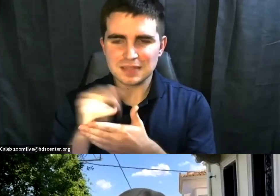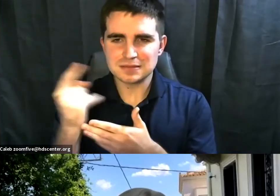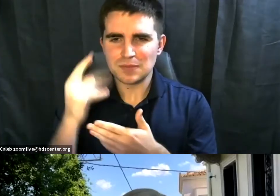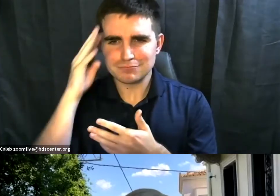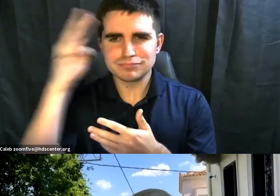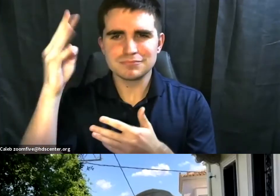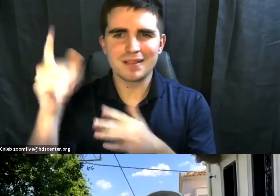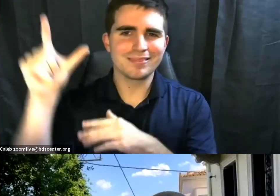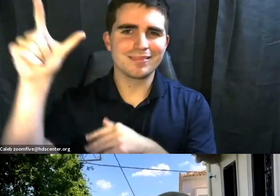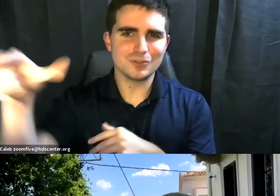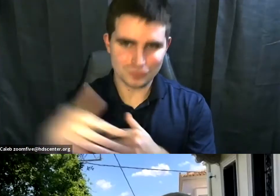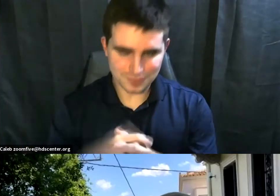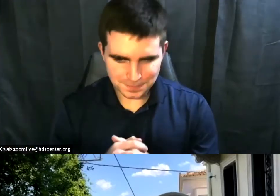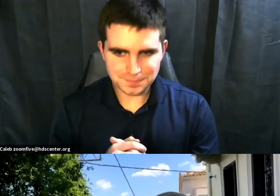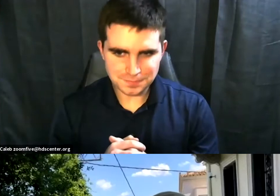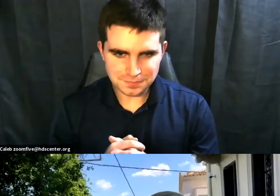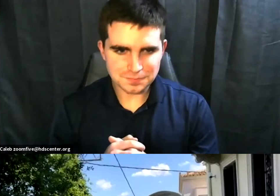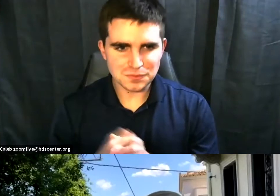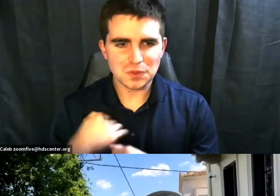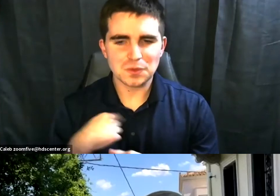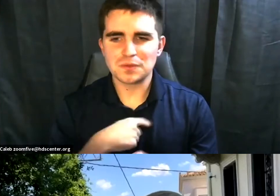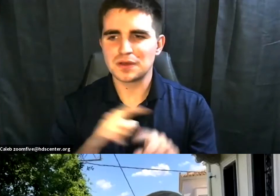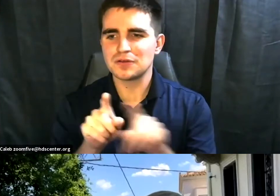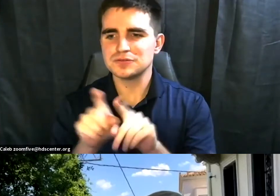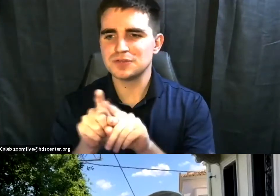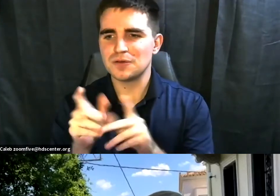later. And we also